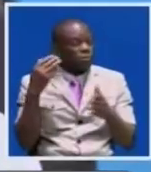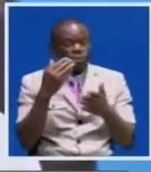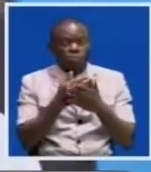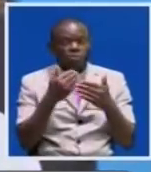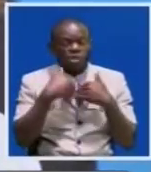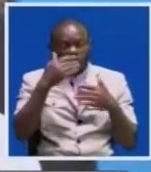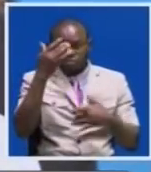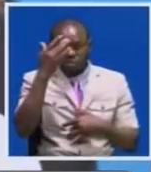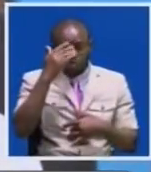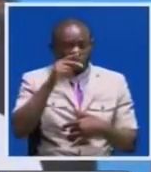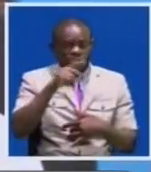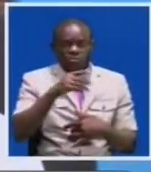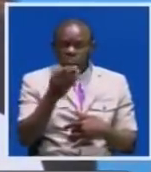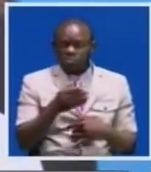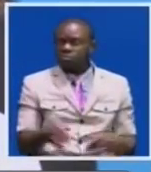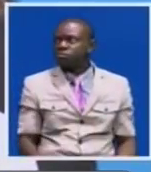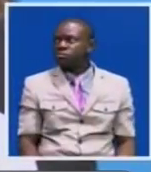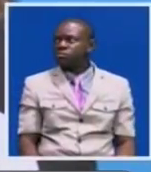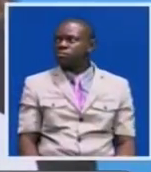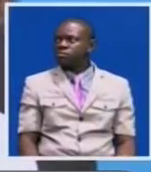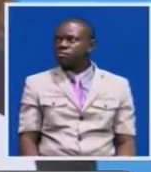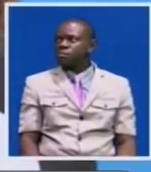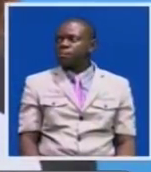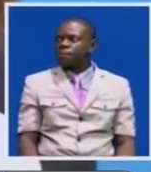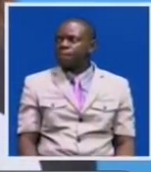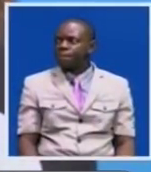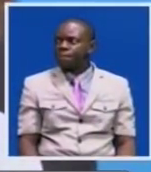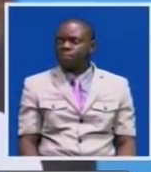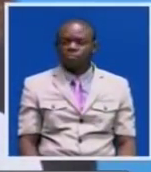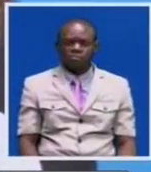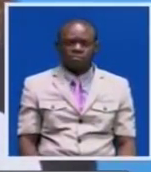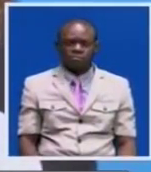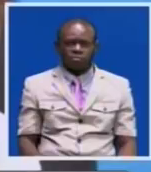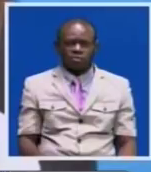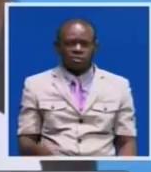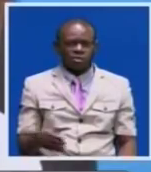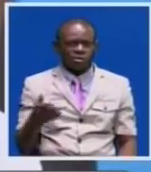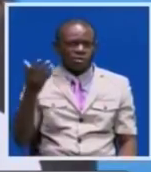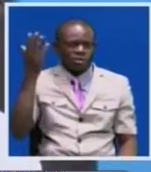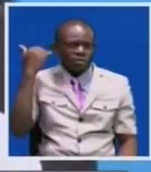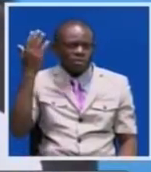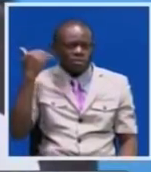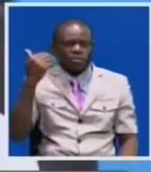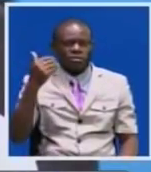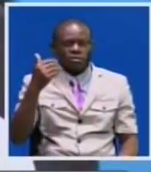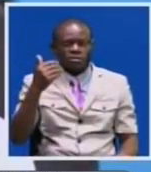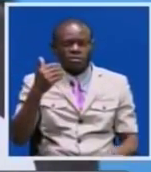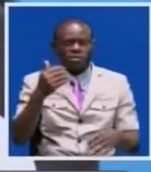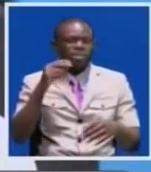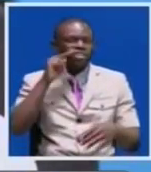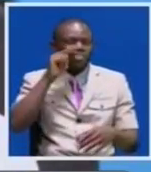And including Nigeria, which was the only country which was experiencing new cases of